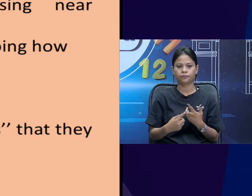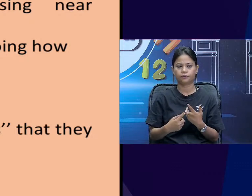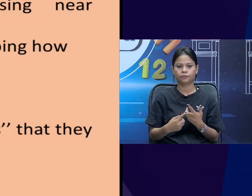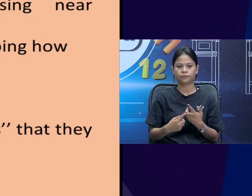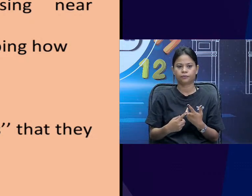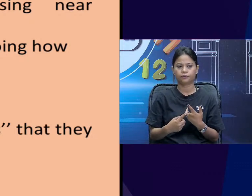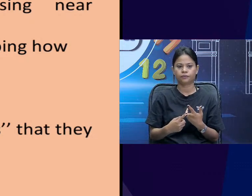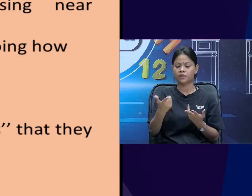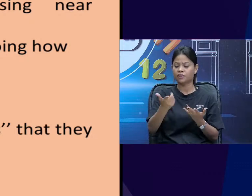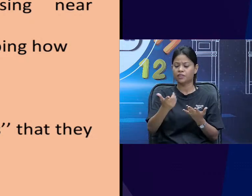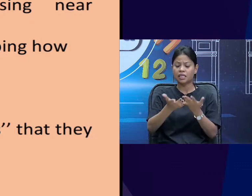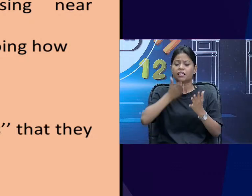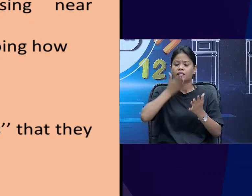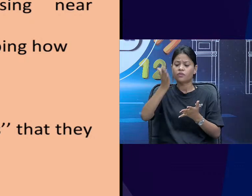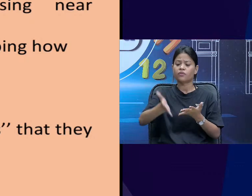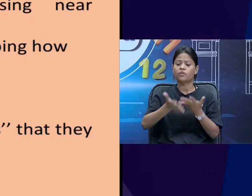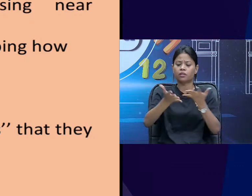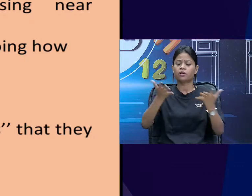trains carry? Okay.